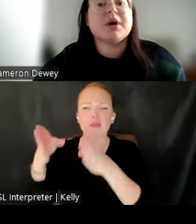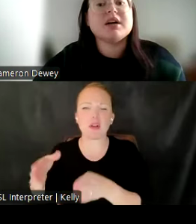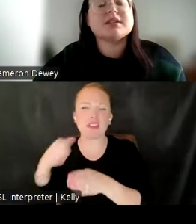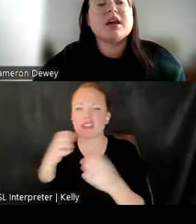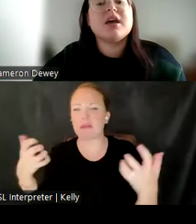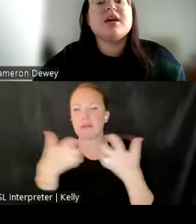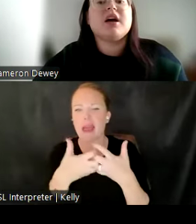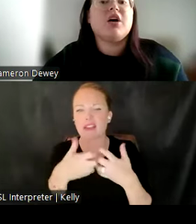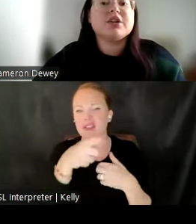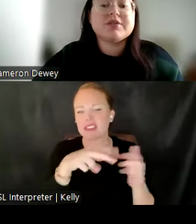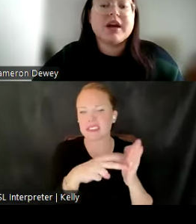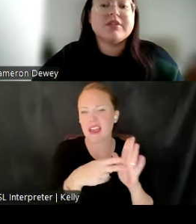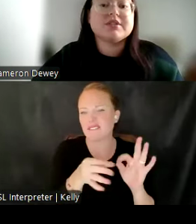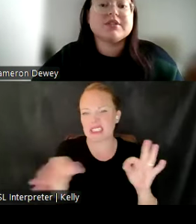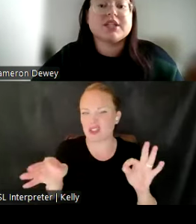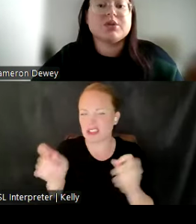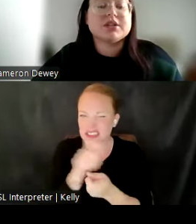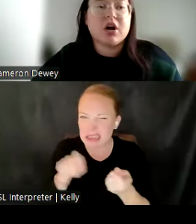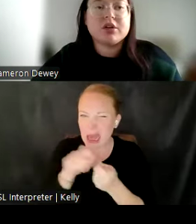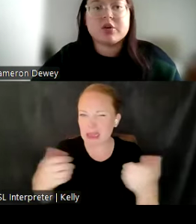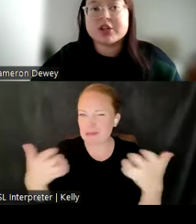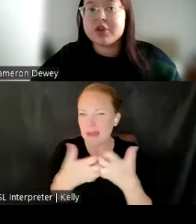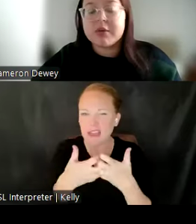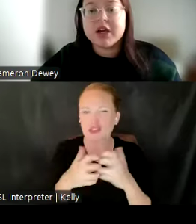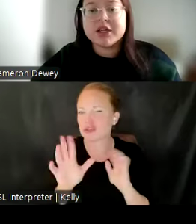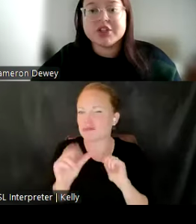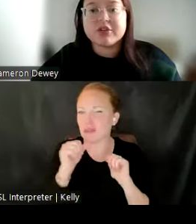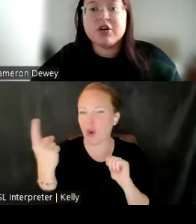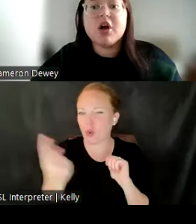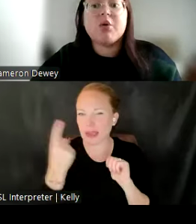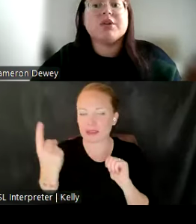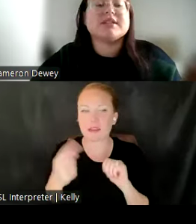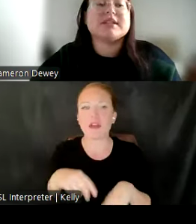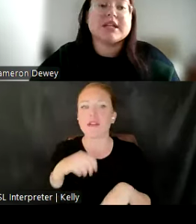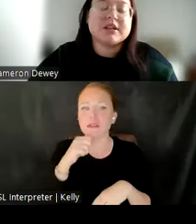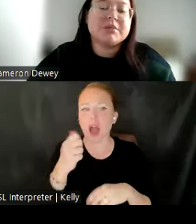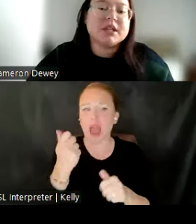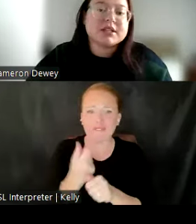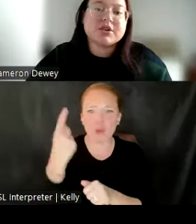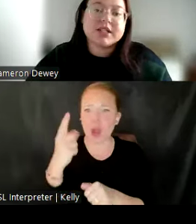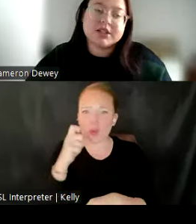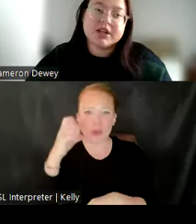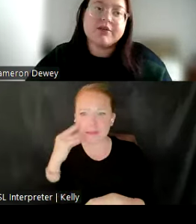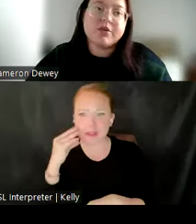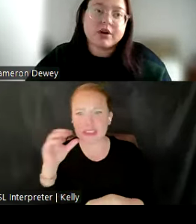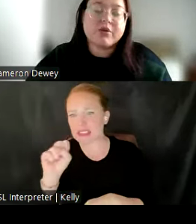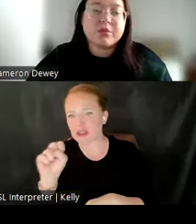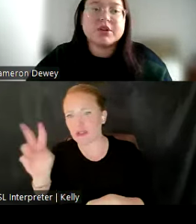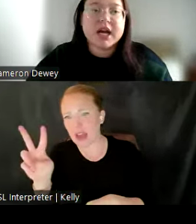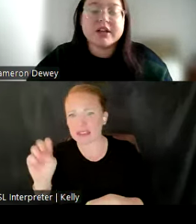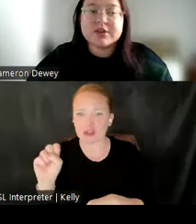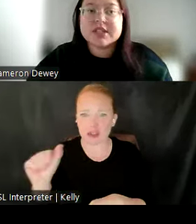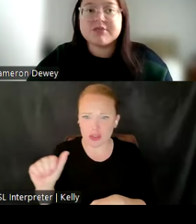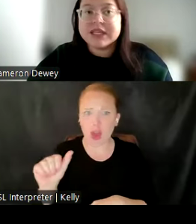definitions box. Not all survivors of sexual assault or trauma in general will necessarily meet this criteria for a